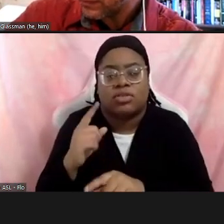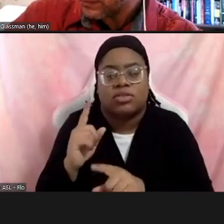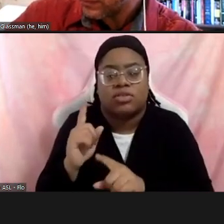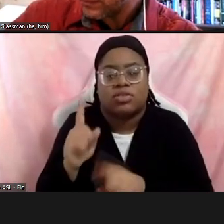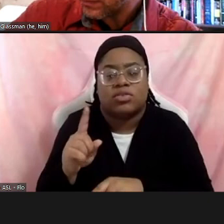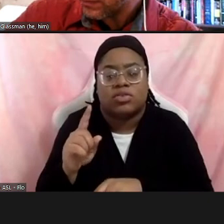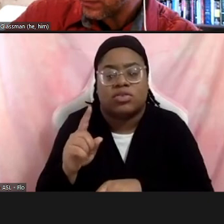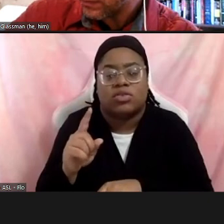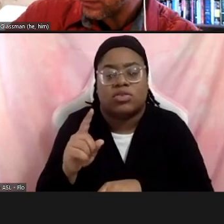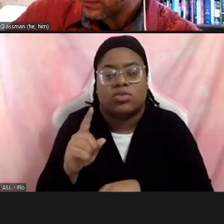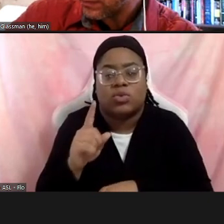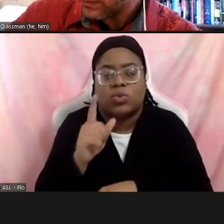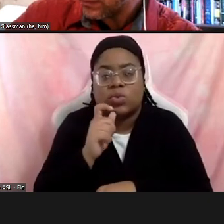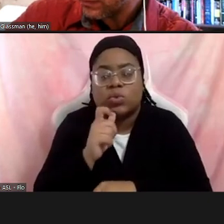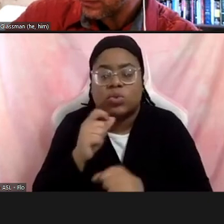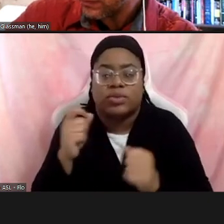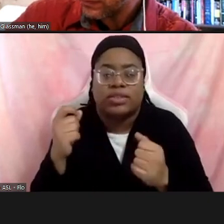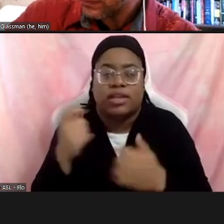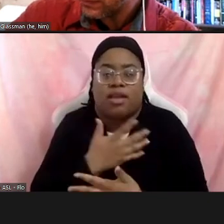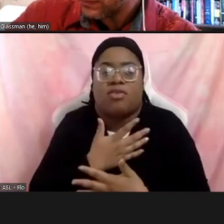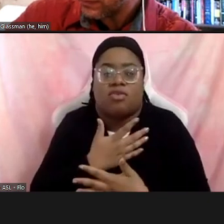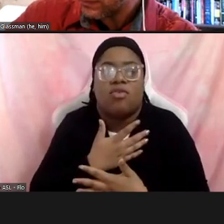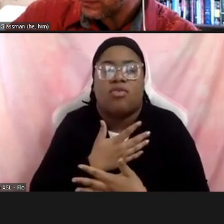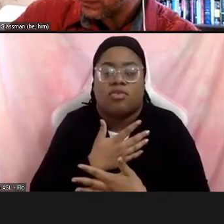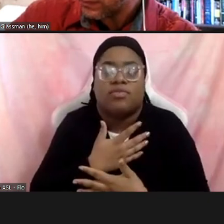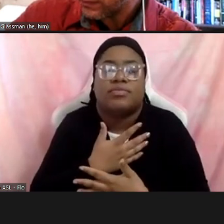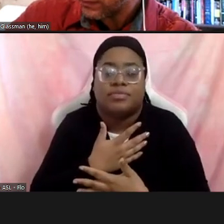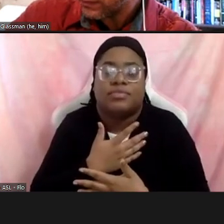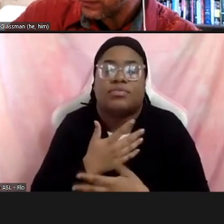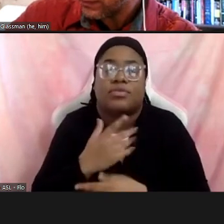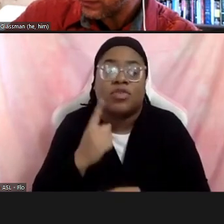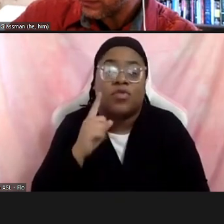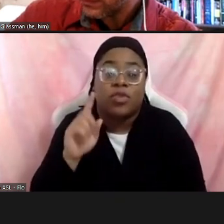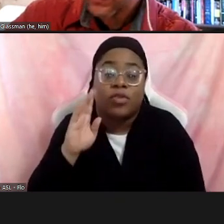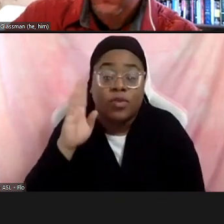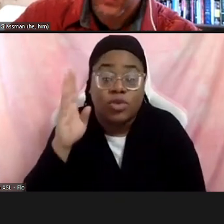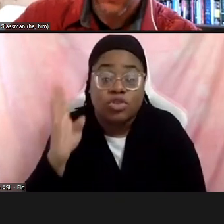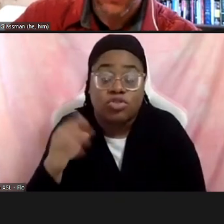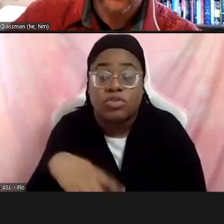students who were terrified. They were terrified of their future.